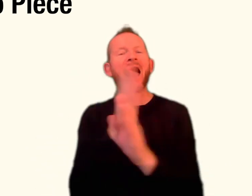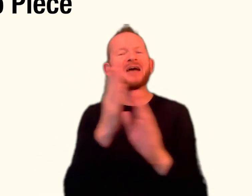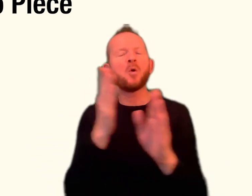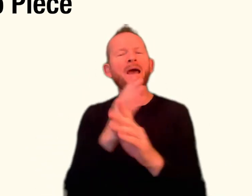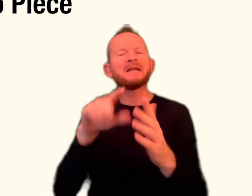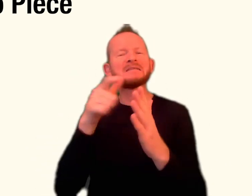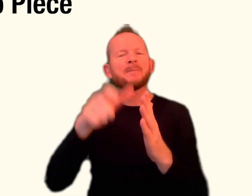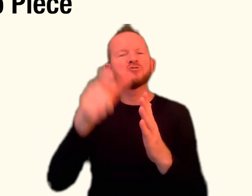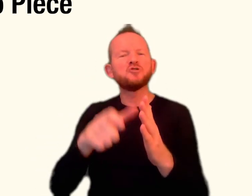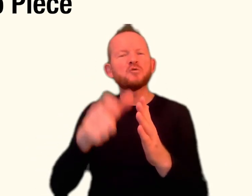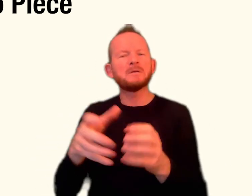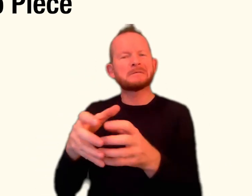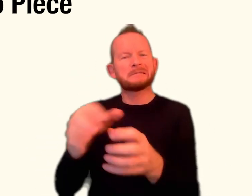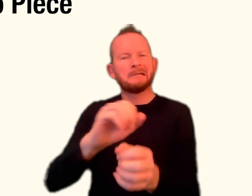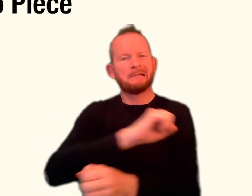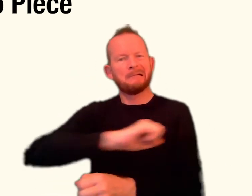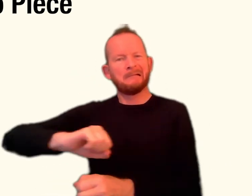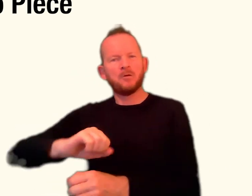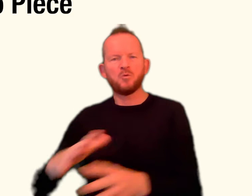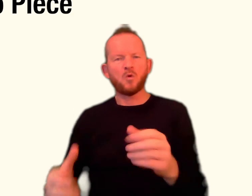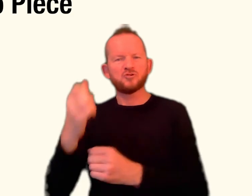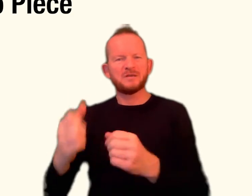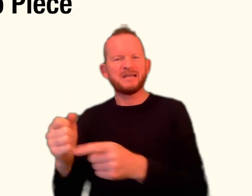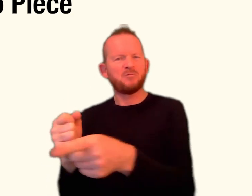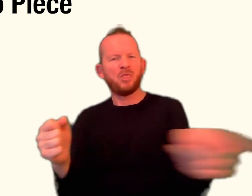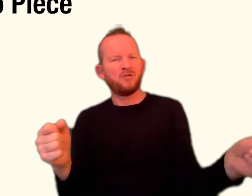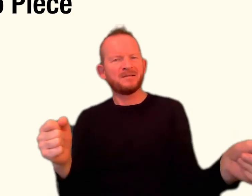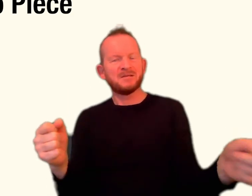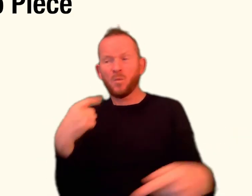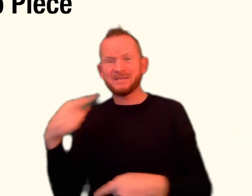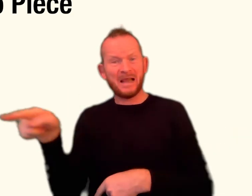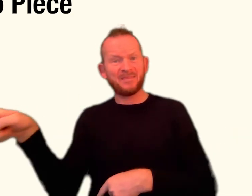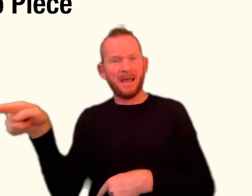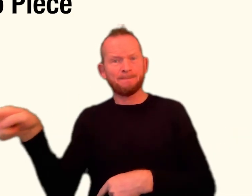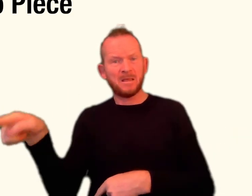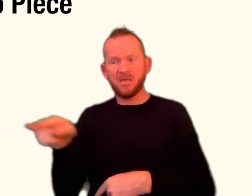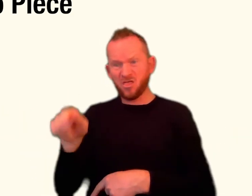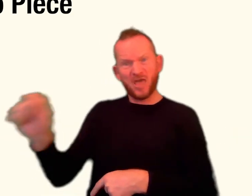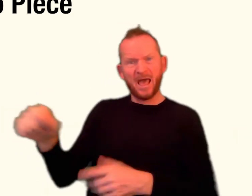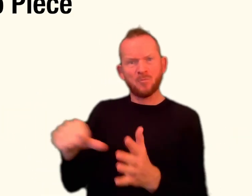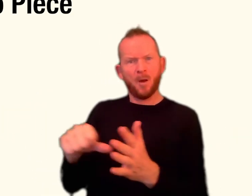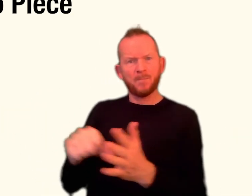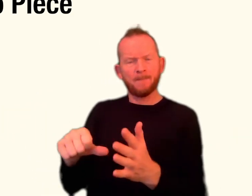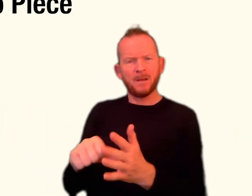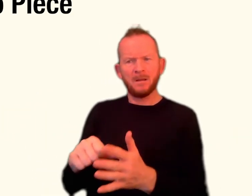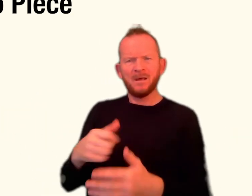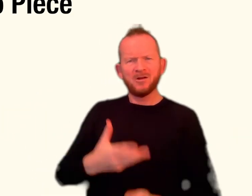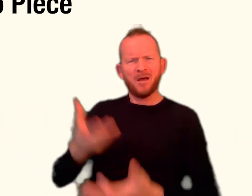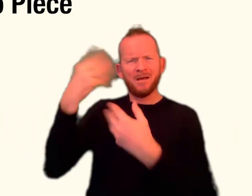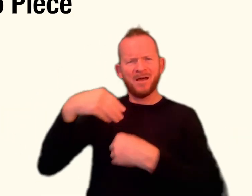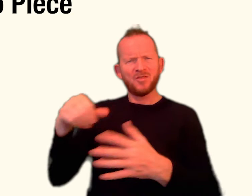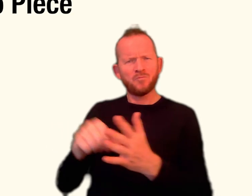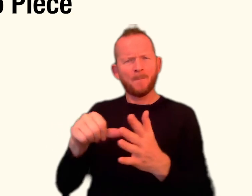not succeed with everyone else, we're telling them that they're the problem, rather than acknowledging that the problem